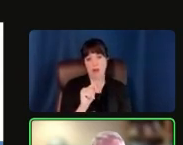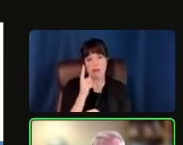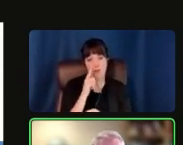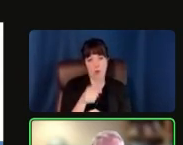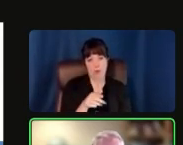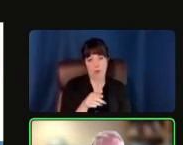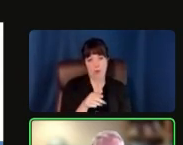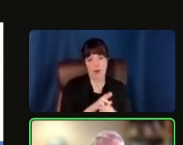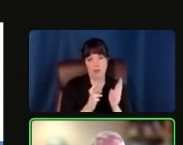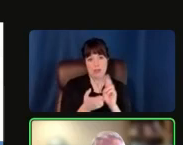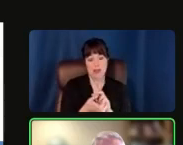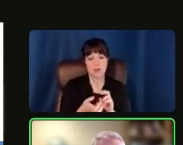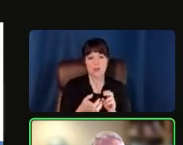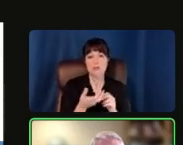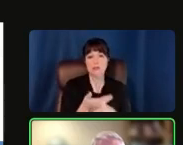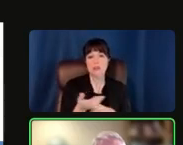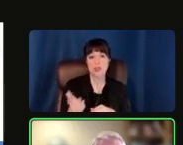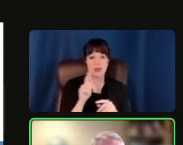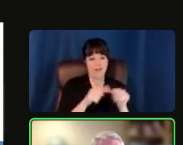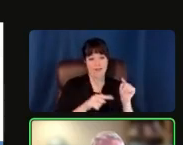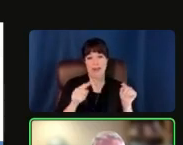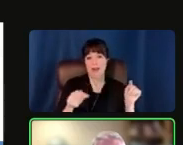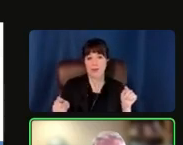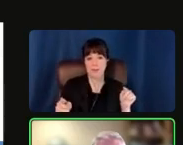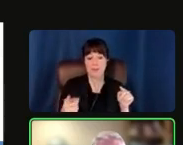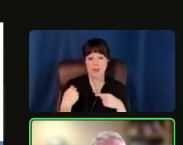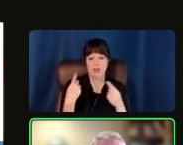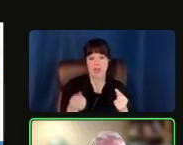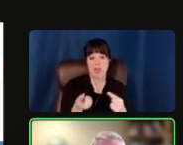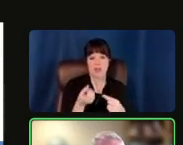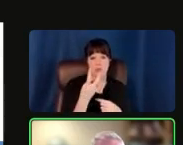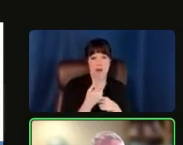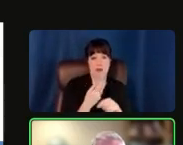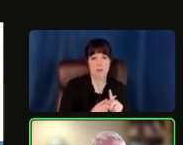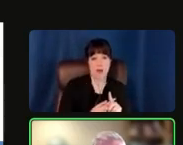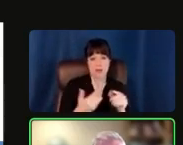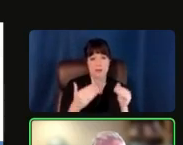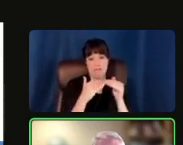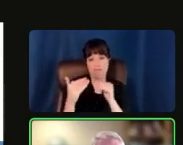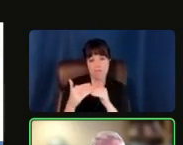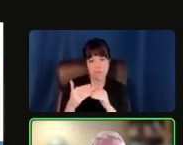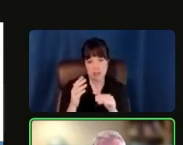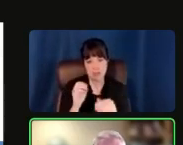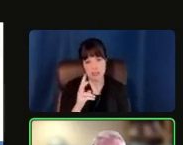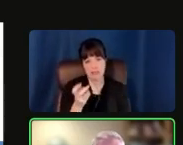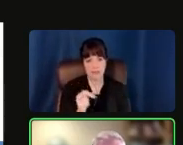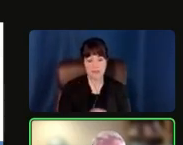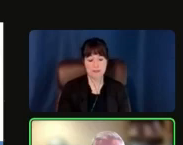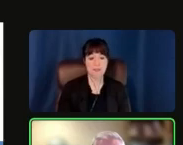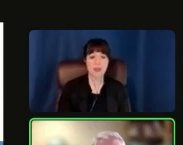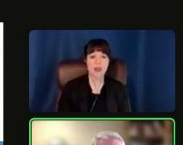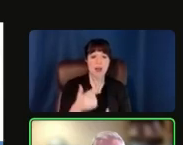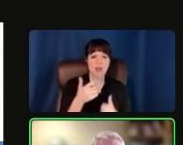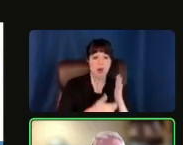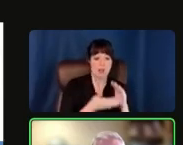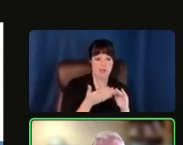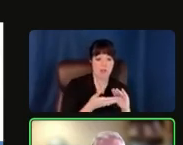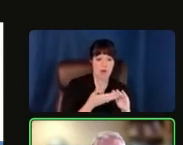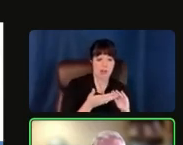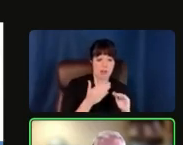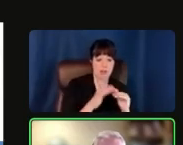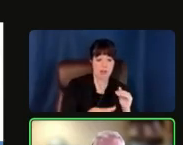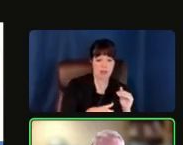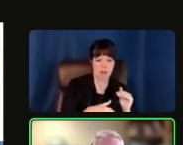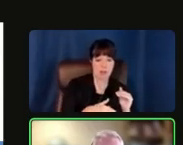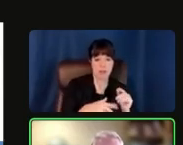can vary quite a bit. Over the last 12 months, it's pretty much broken even. The cost of processing material minus the